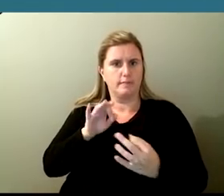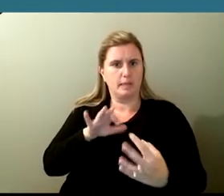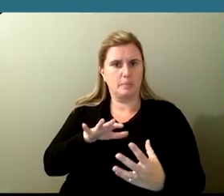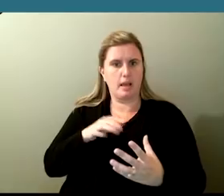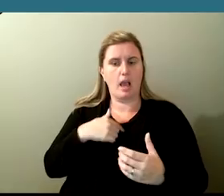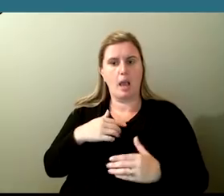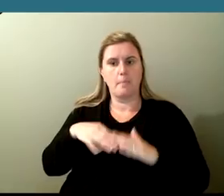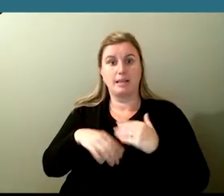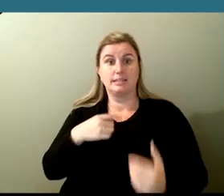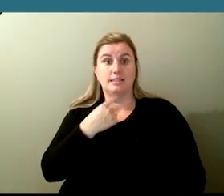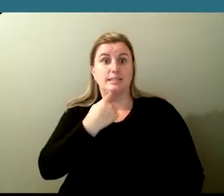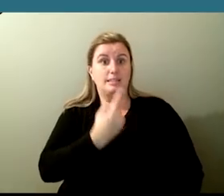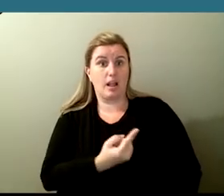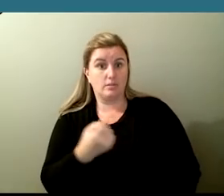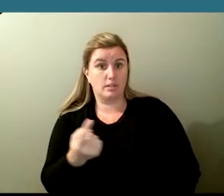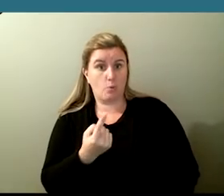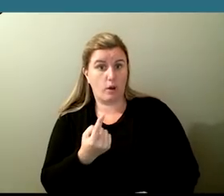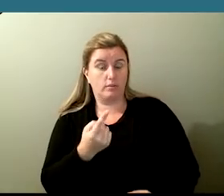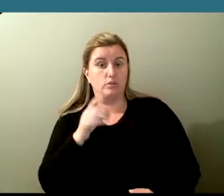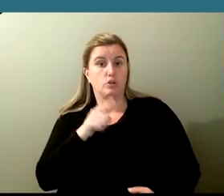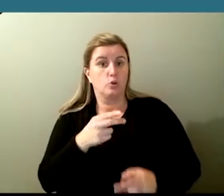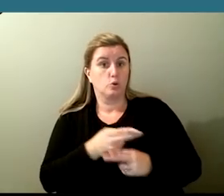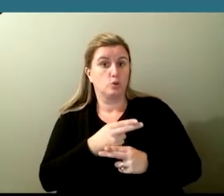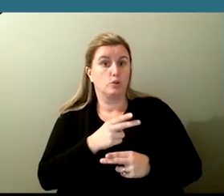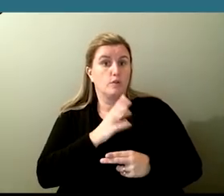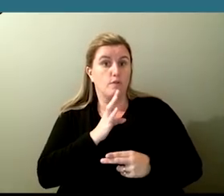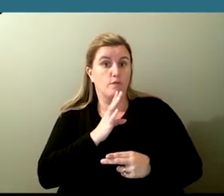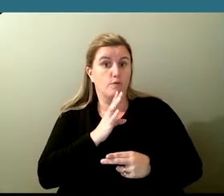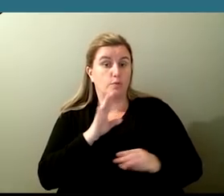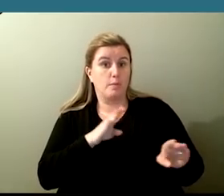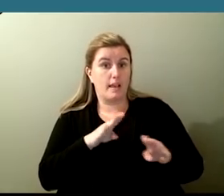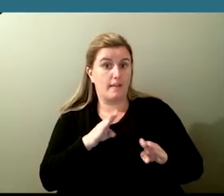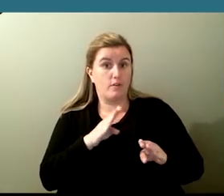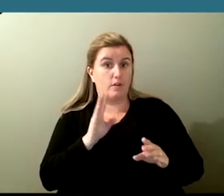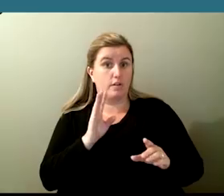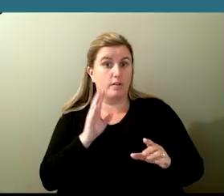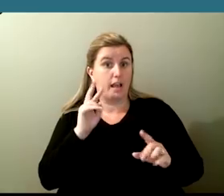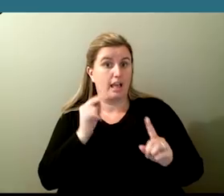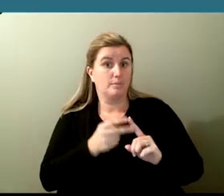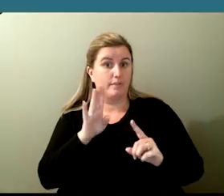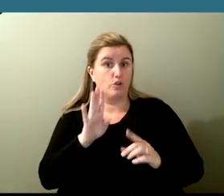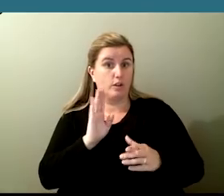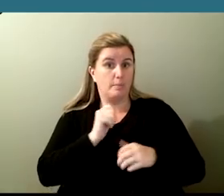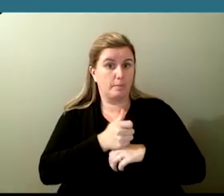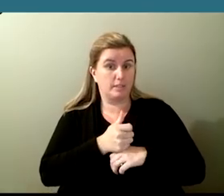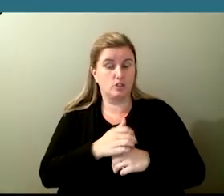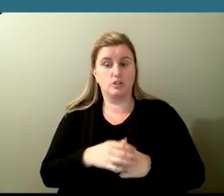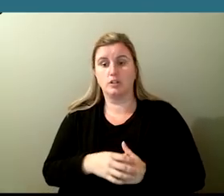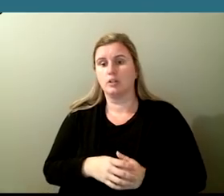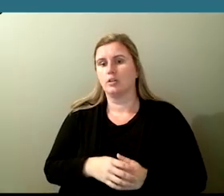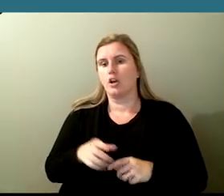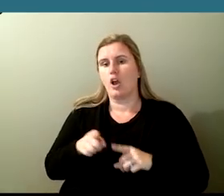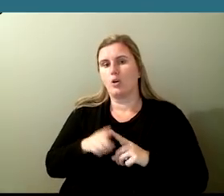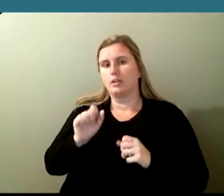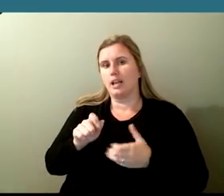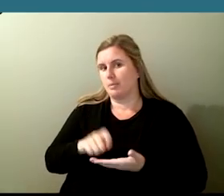I basically tell someone, by using vocal verbal behavior, aspects of their implementation. Feedback can also take